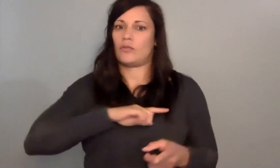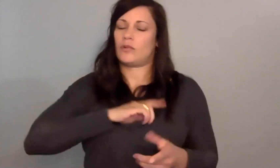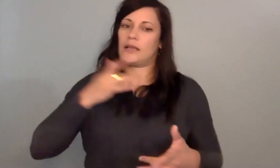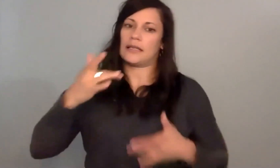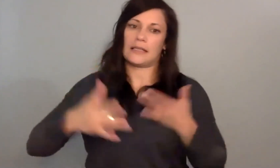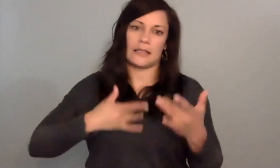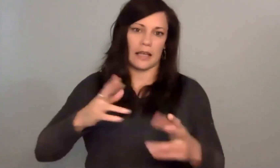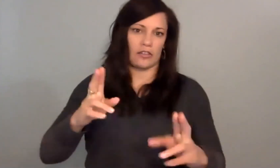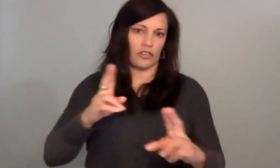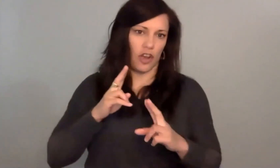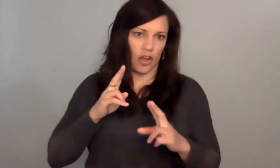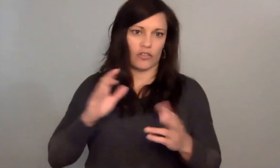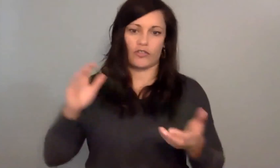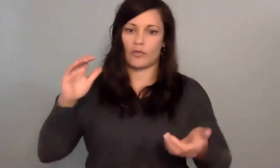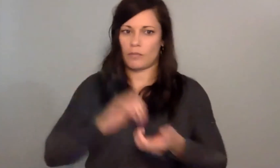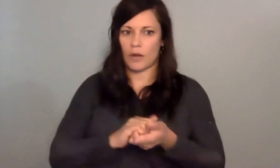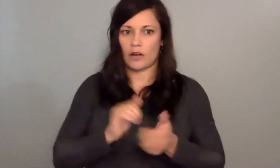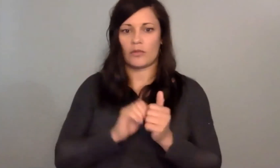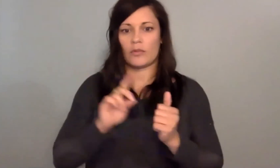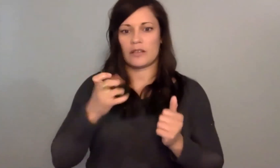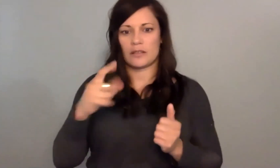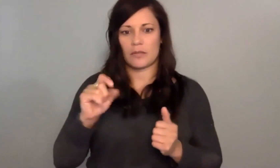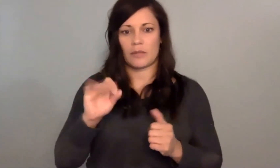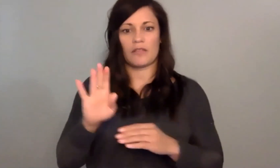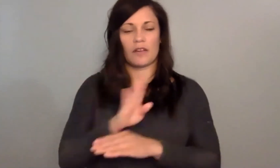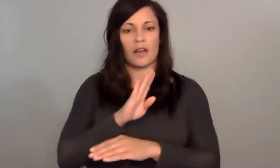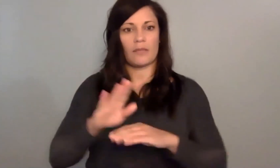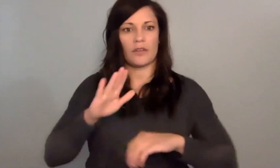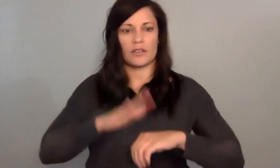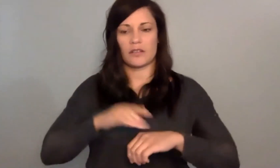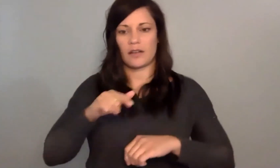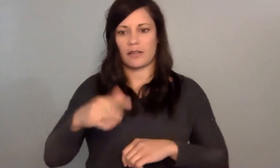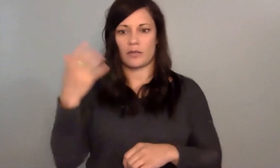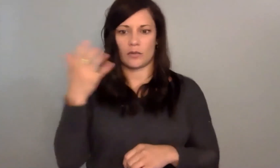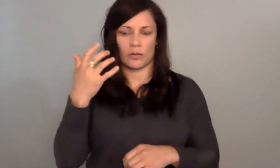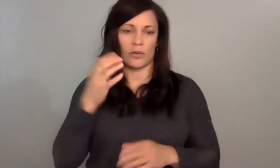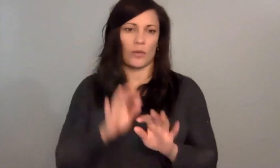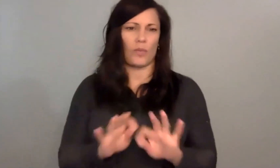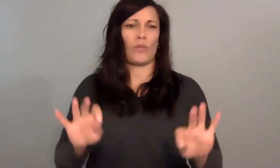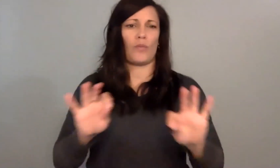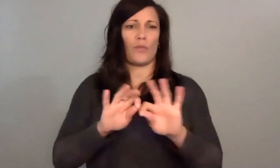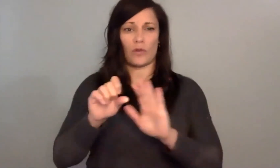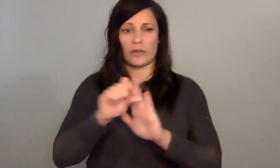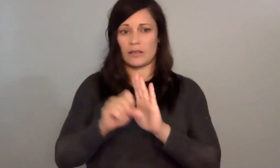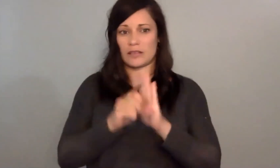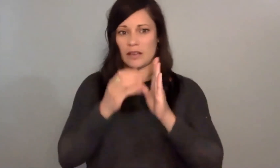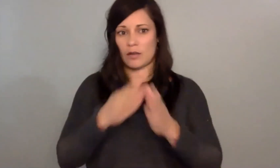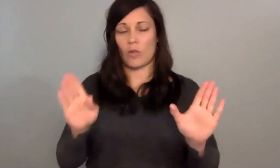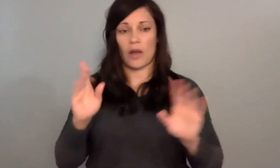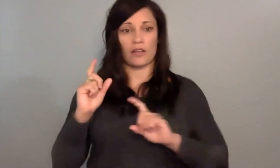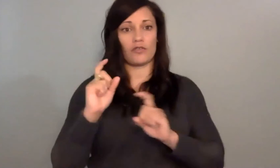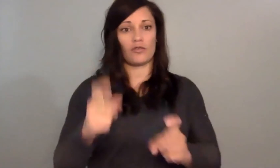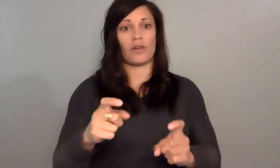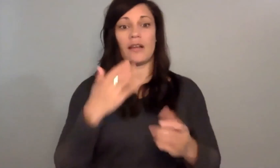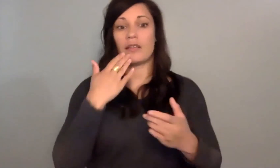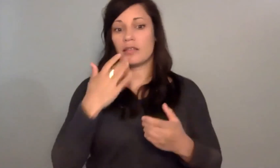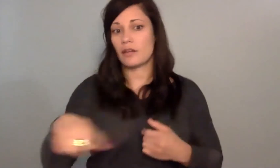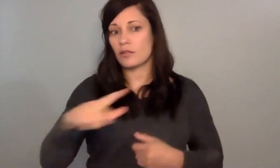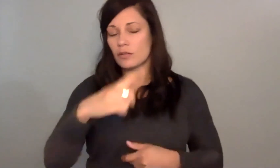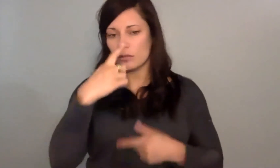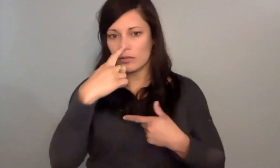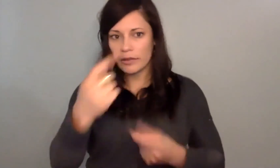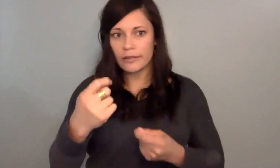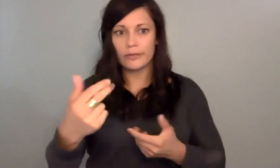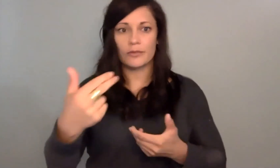to be partnering with the Department of Commerce on this very impactful statewide grant, and thank all of you for your interest and for joining